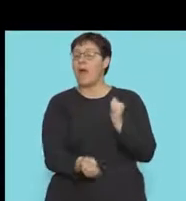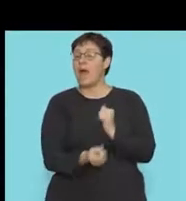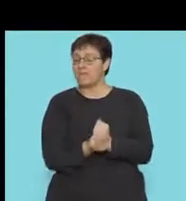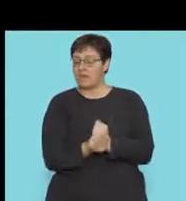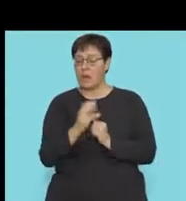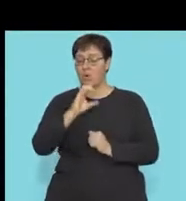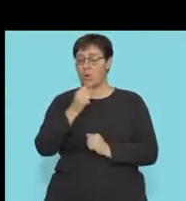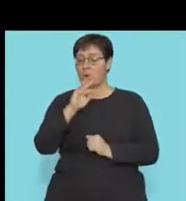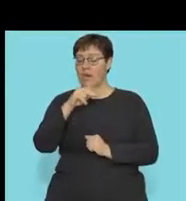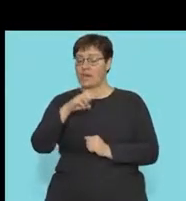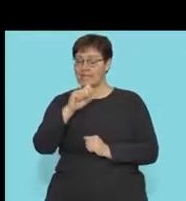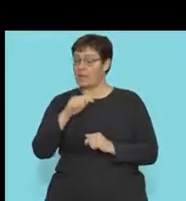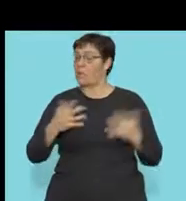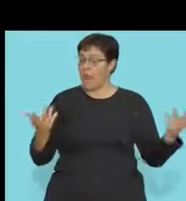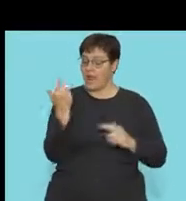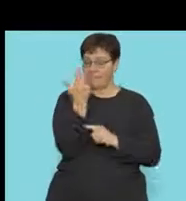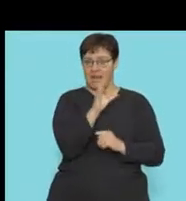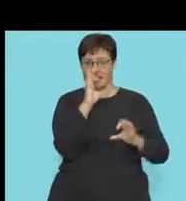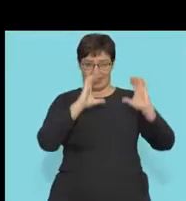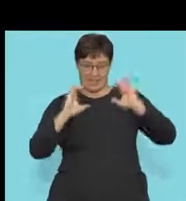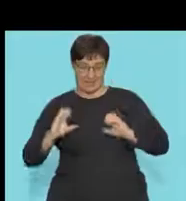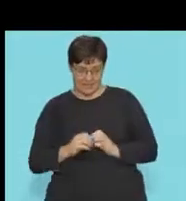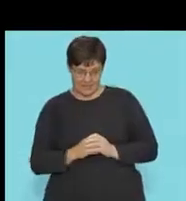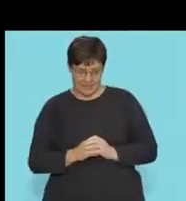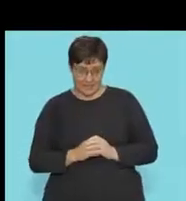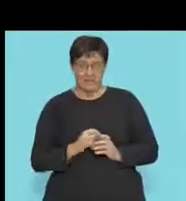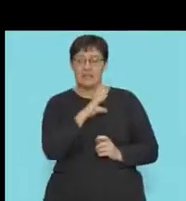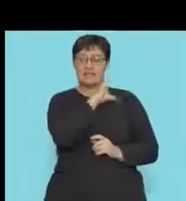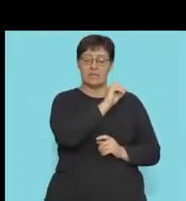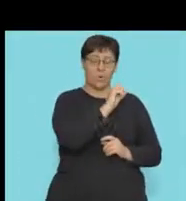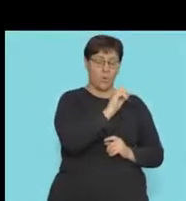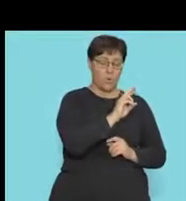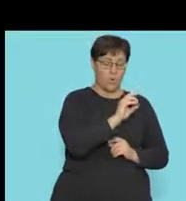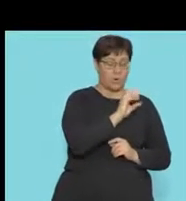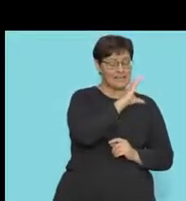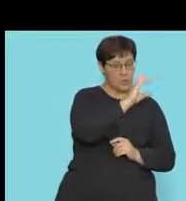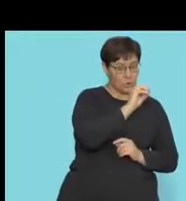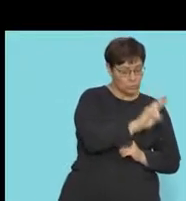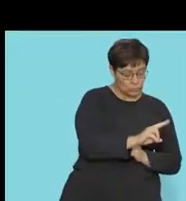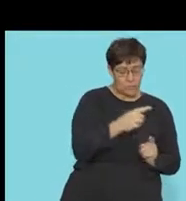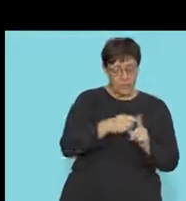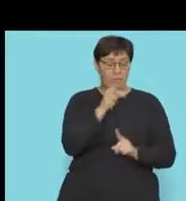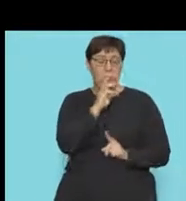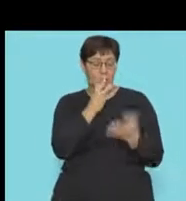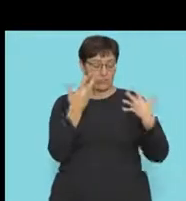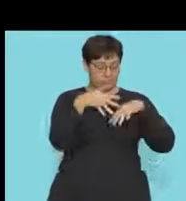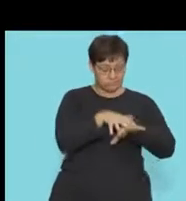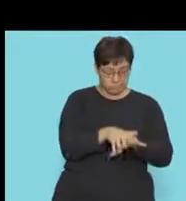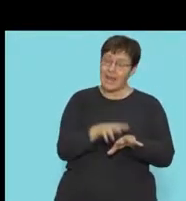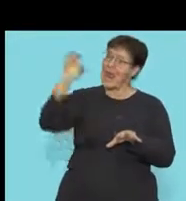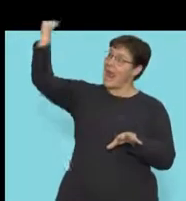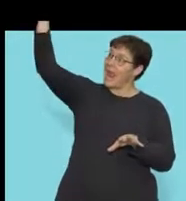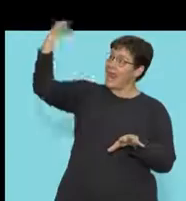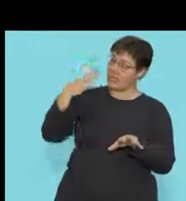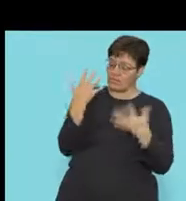in the chloroplast in plant cells where carbon dioxide and water is combined together using energy from the